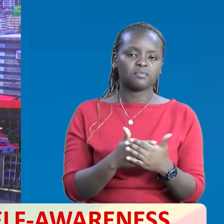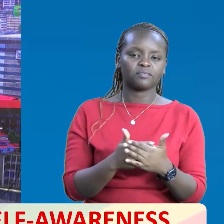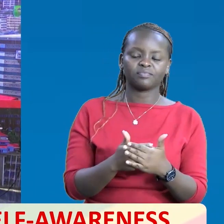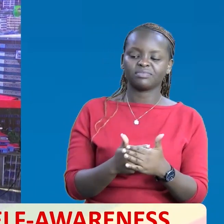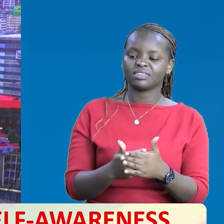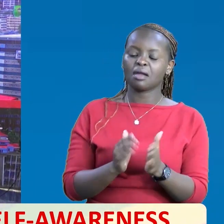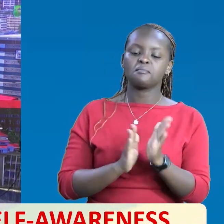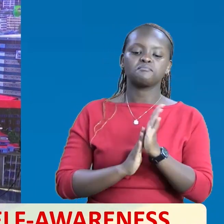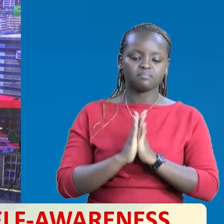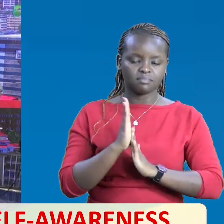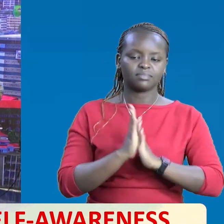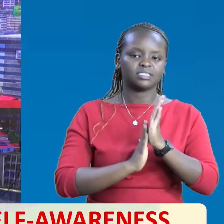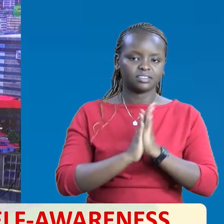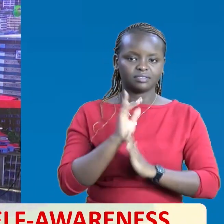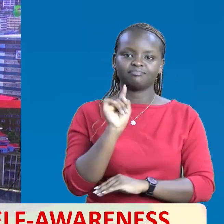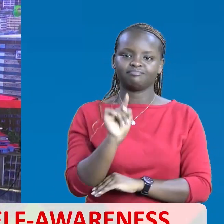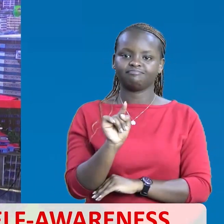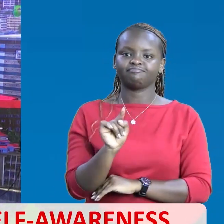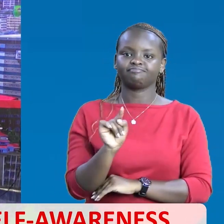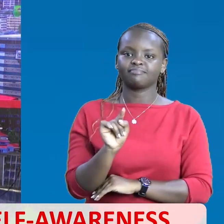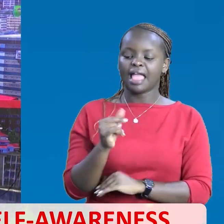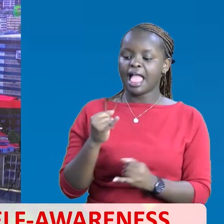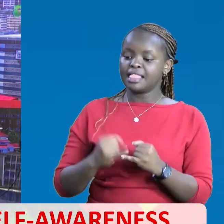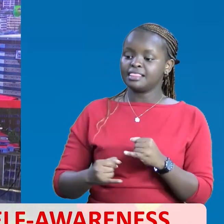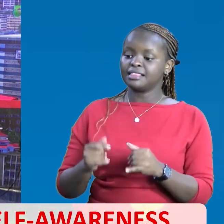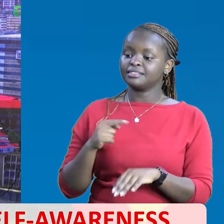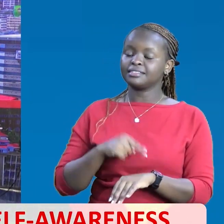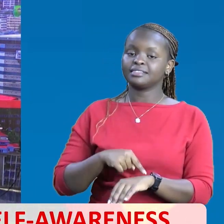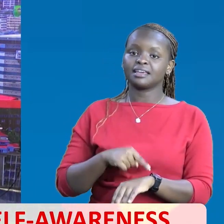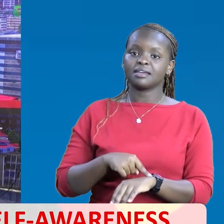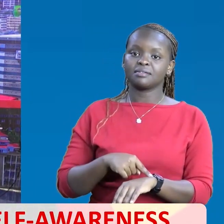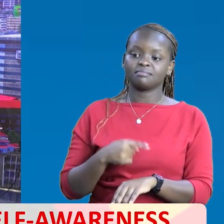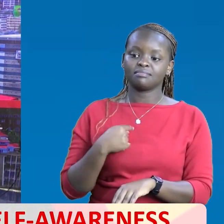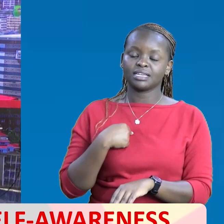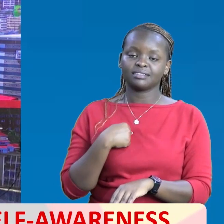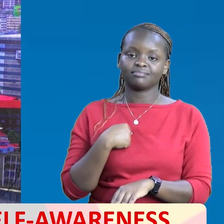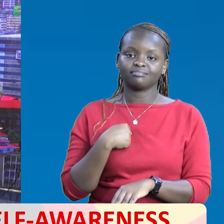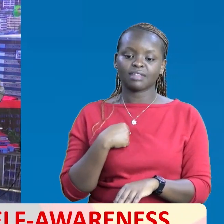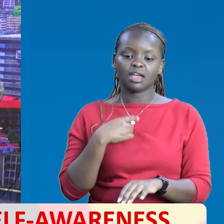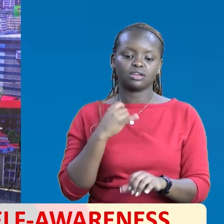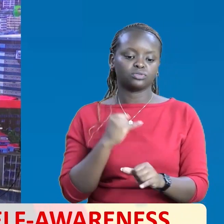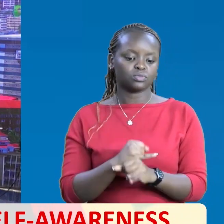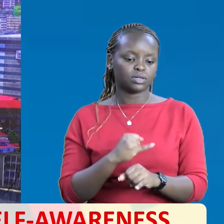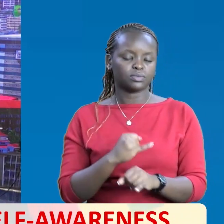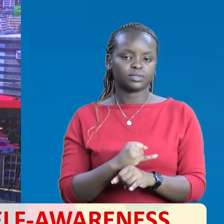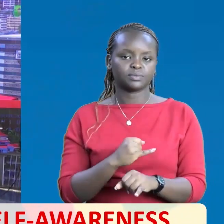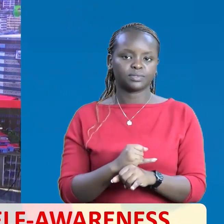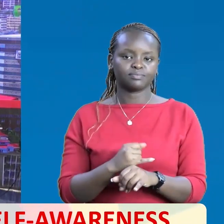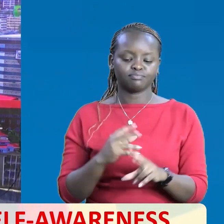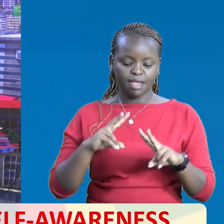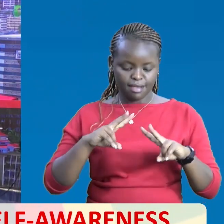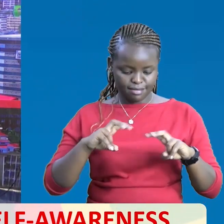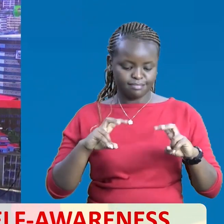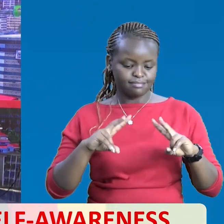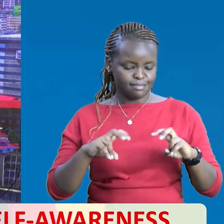basi sawa, last time nilipiga shughuli kama ni SMOLLLET pale, last time nilipiga gig. Unajiangalia nini